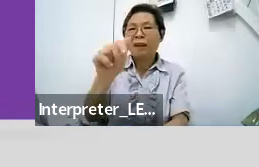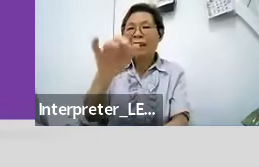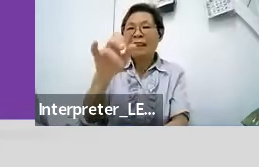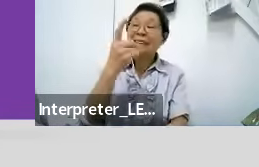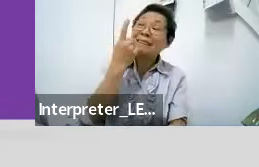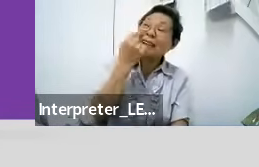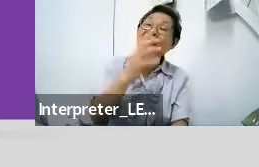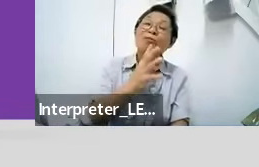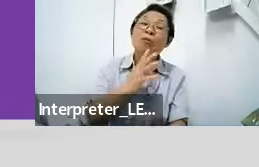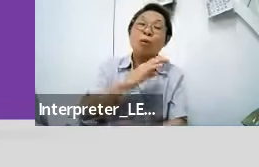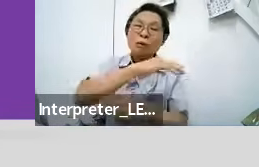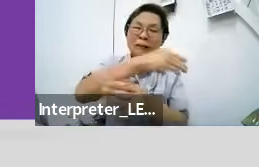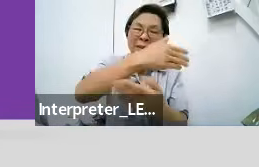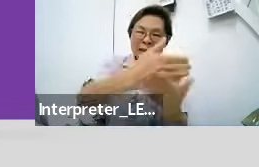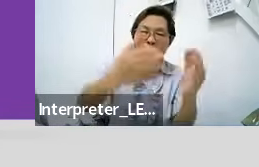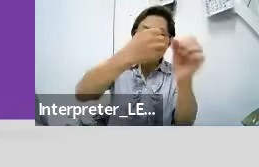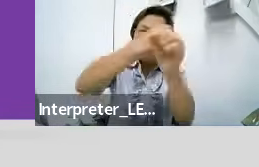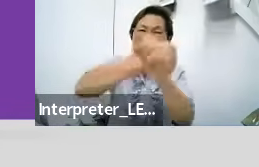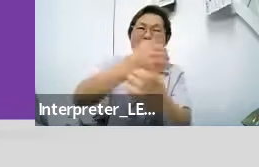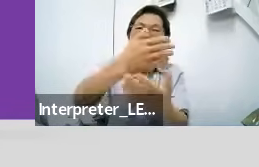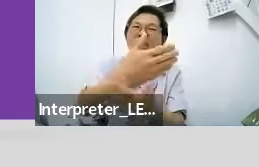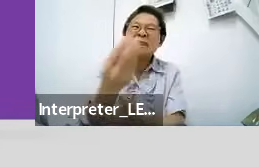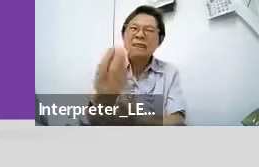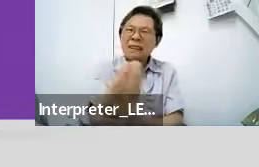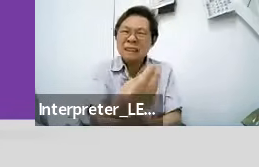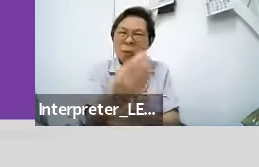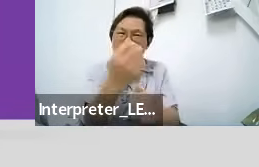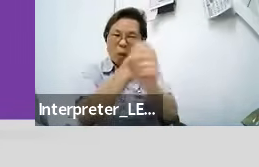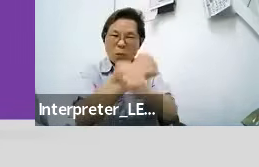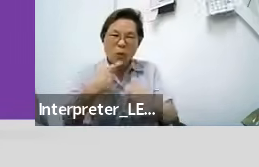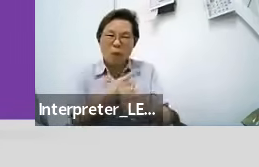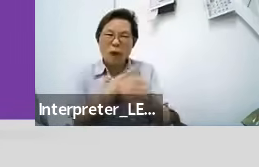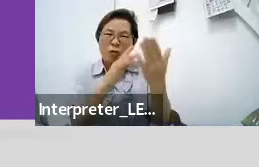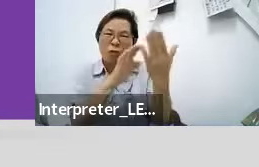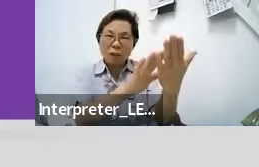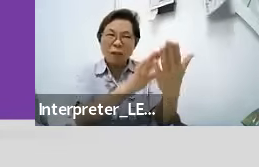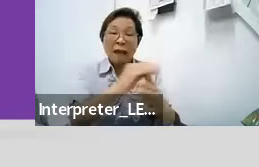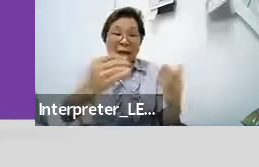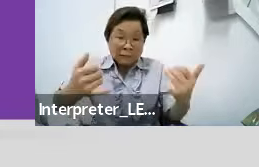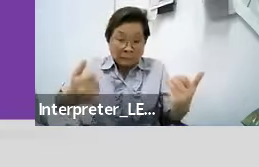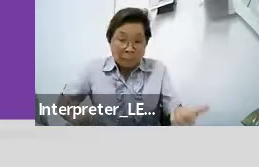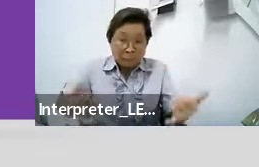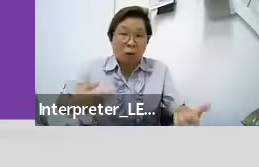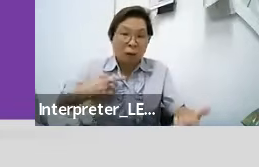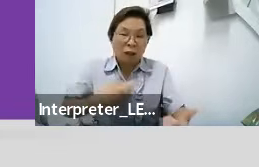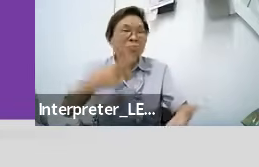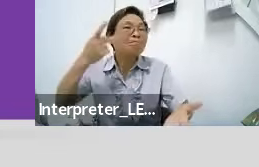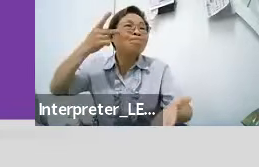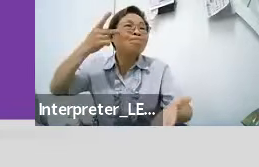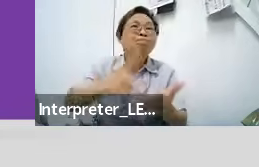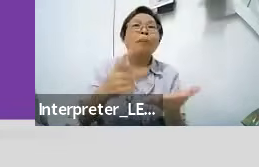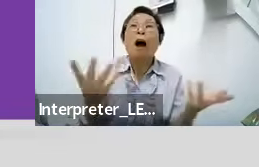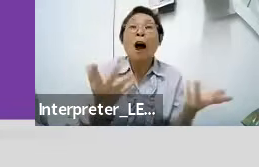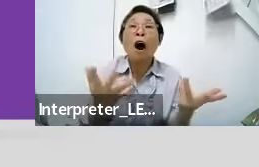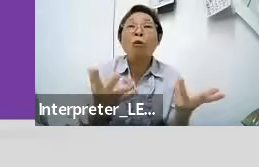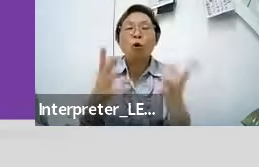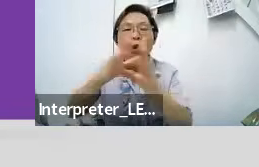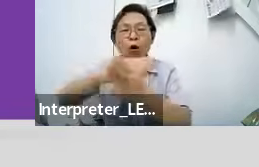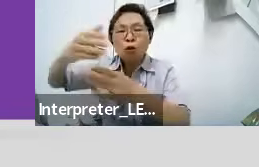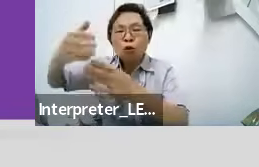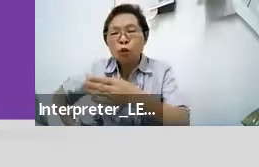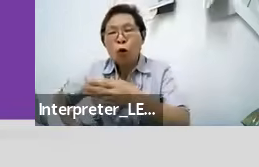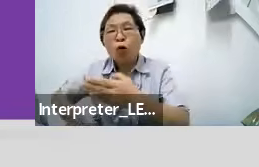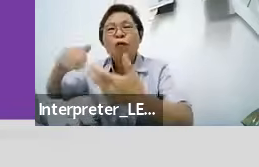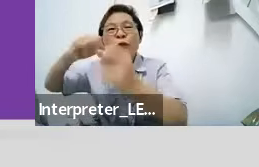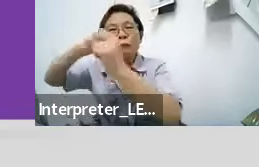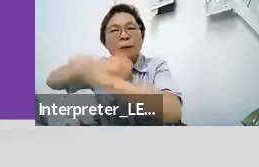mentioned about some of the challenges that currently we are facing, and now it's time for us to identify ways to address these